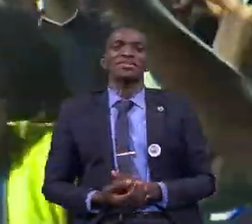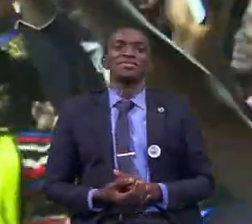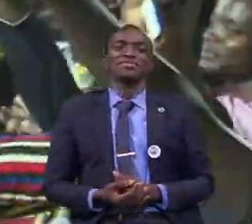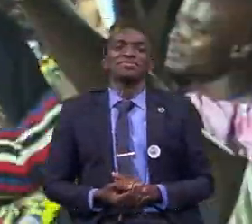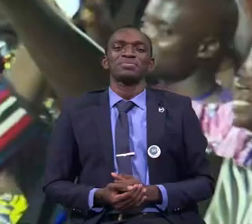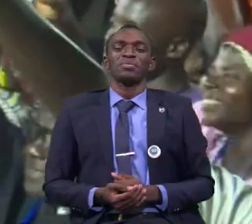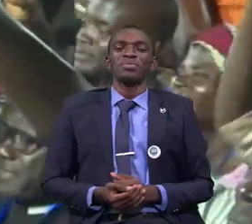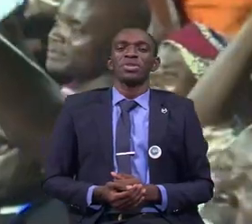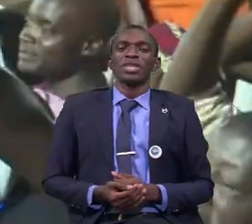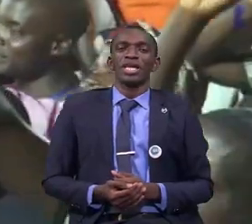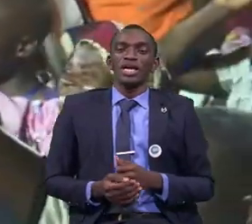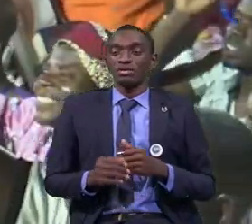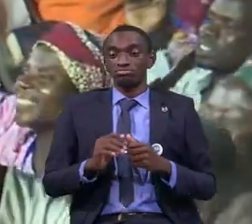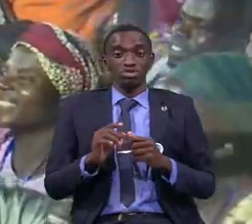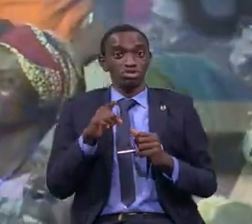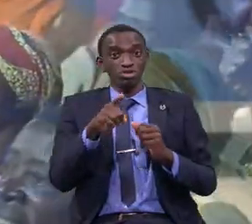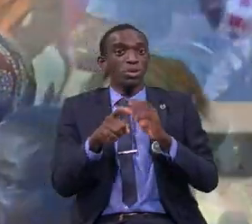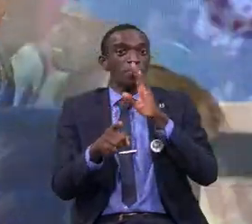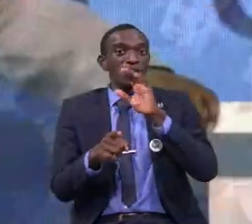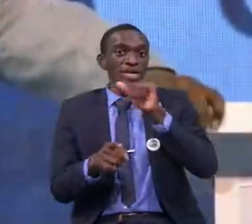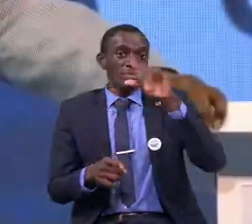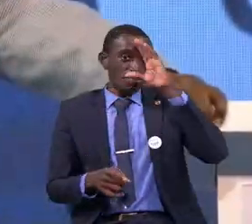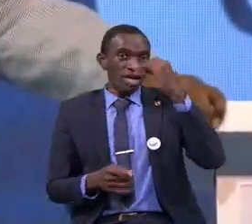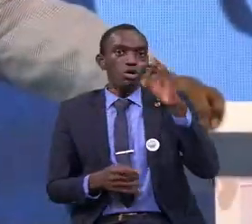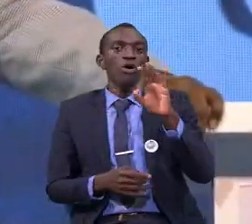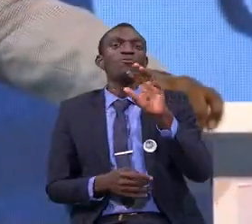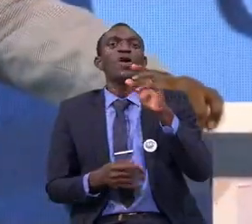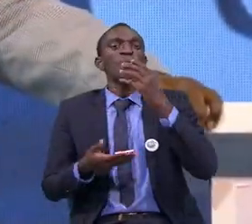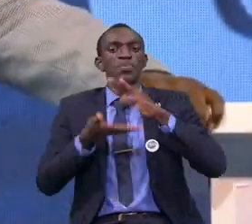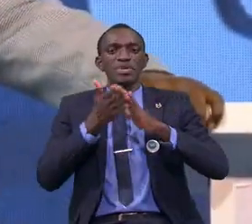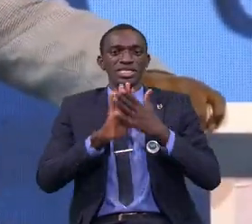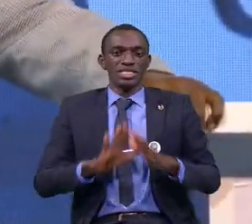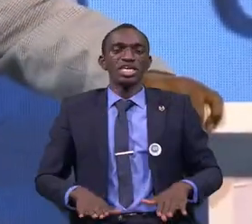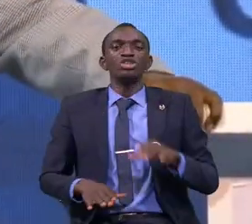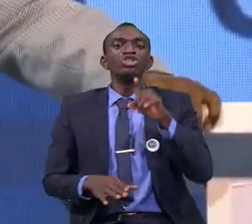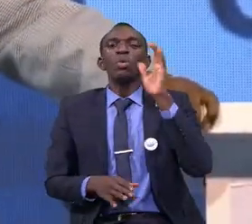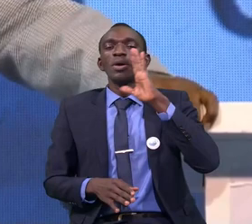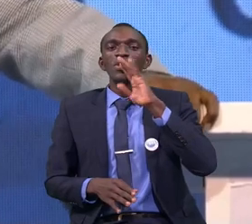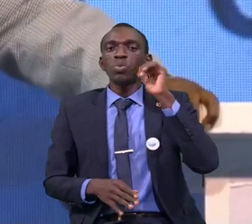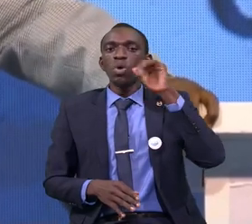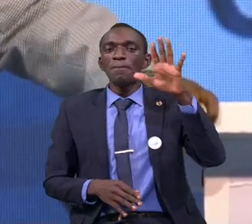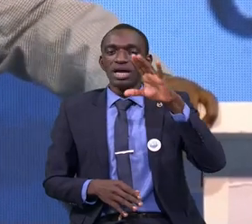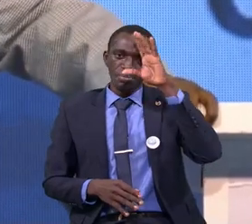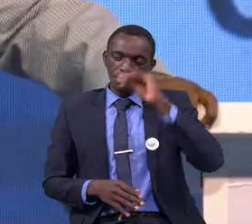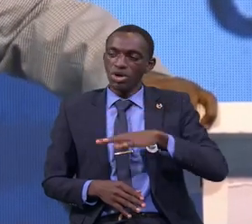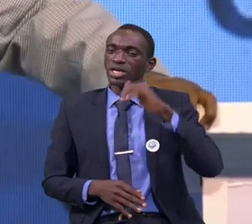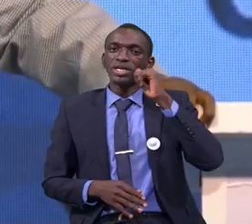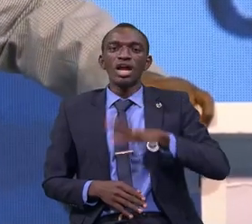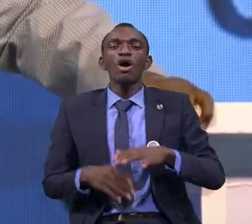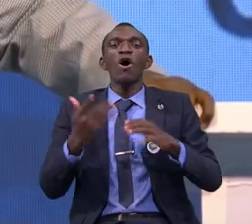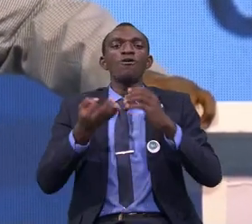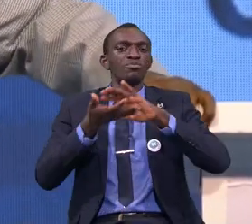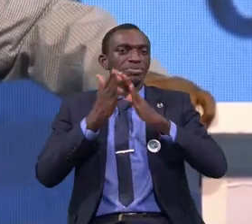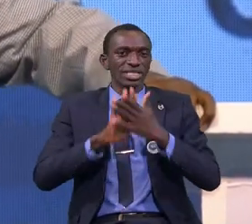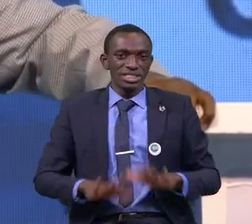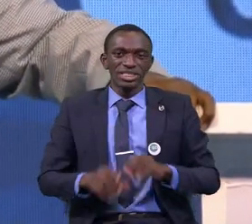A man of peace. A woman of peace. A boy, a girl of peace. A son